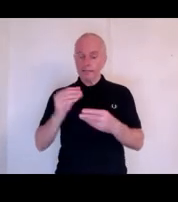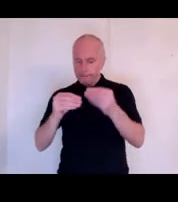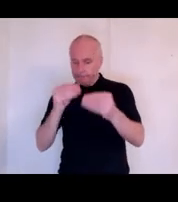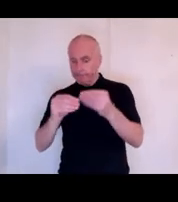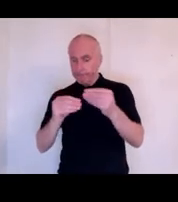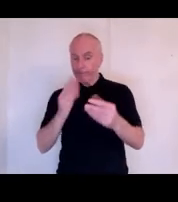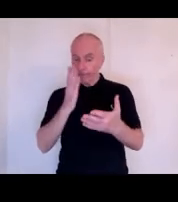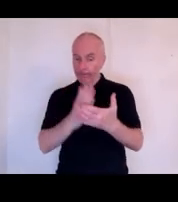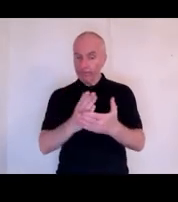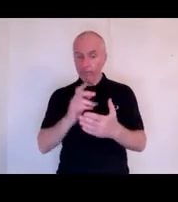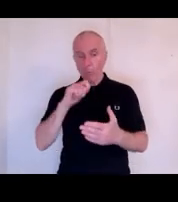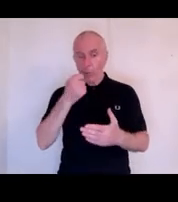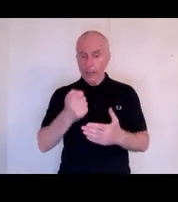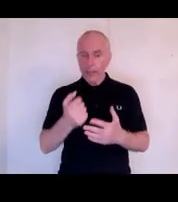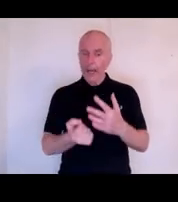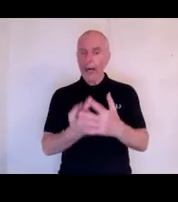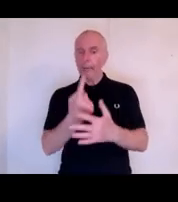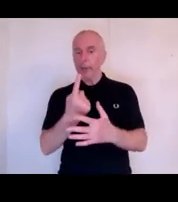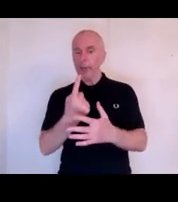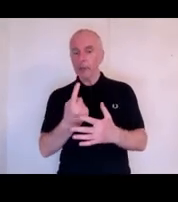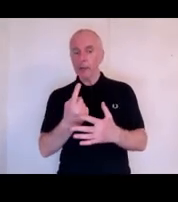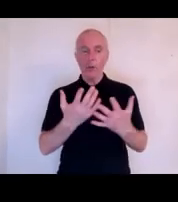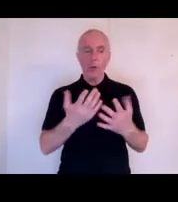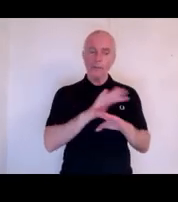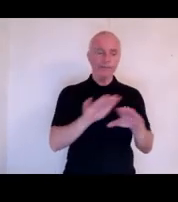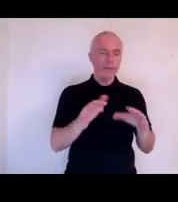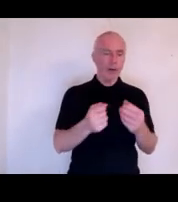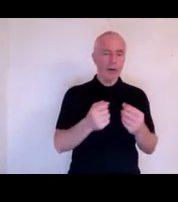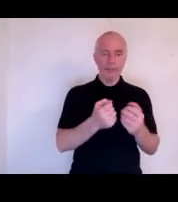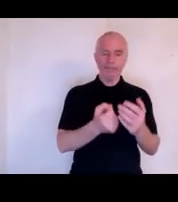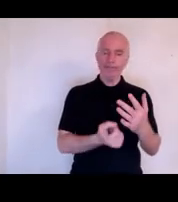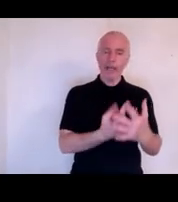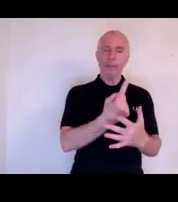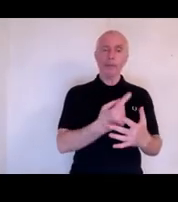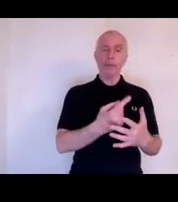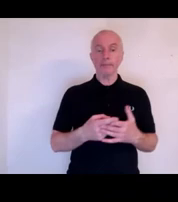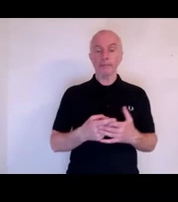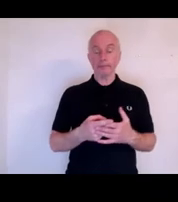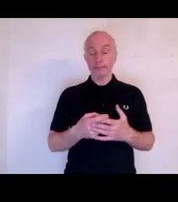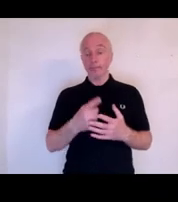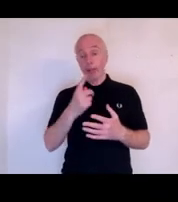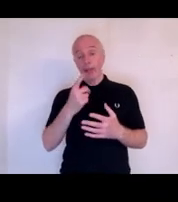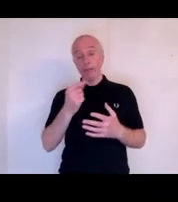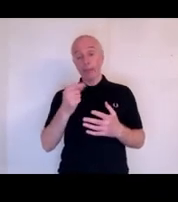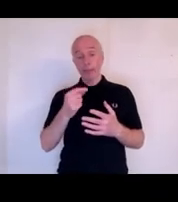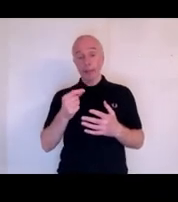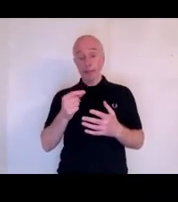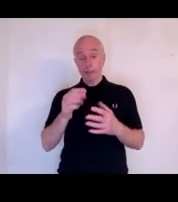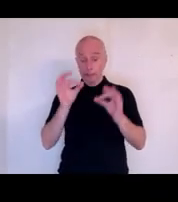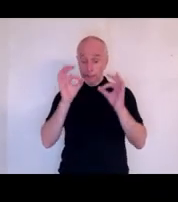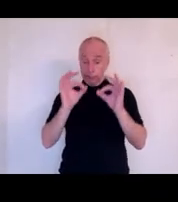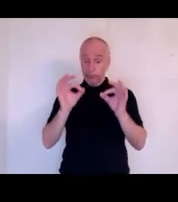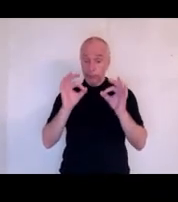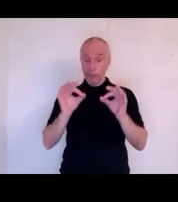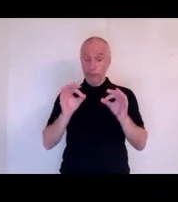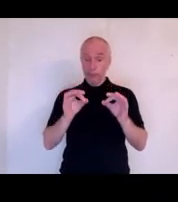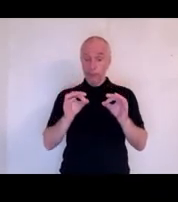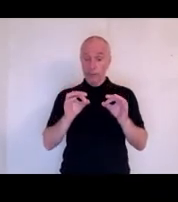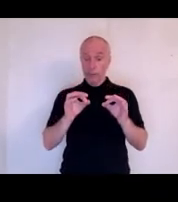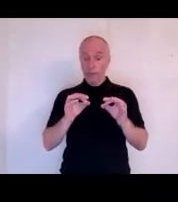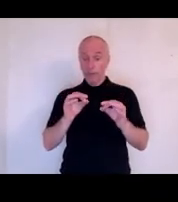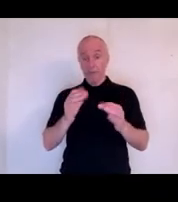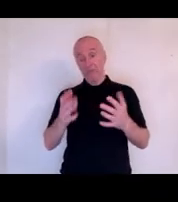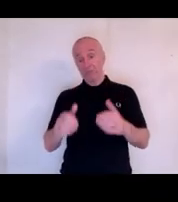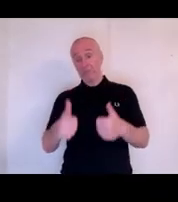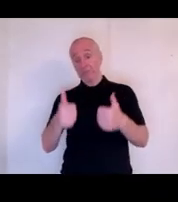contents of that fuel after a certain amount of time. And the accuracy on these codes is surprisingly, surprisingly good.